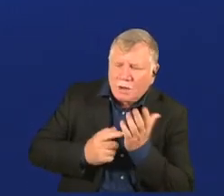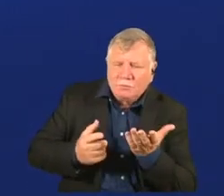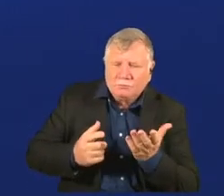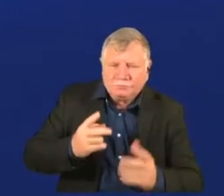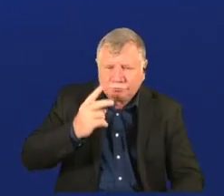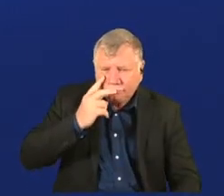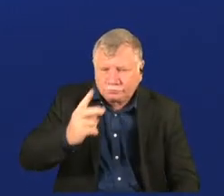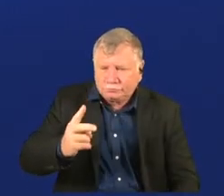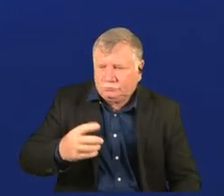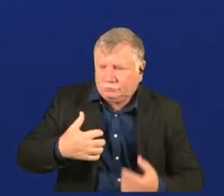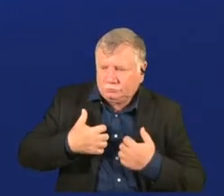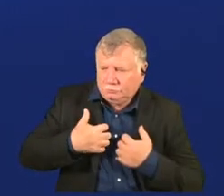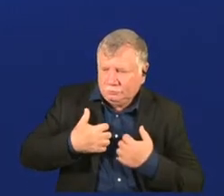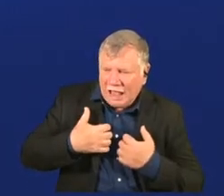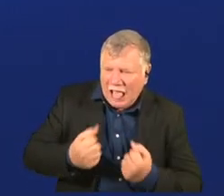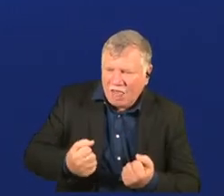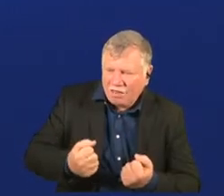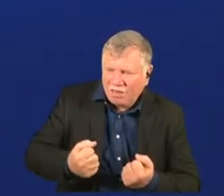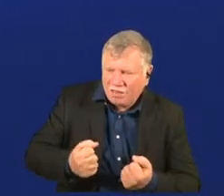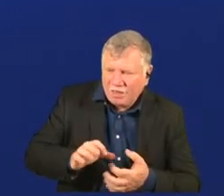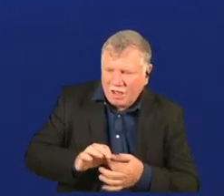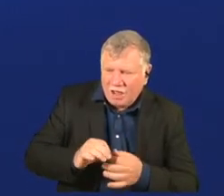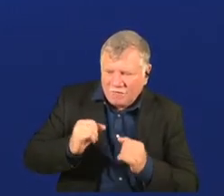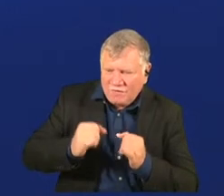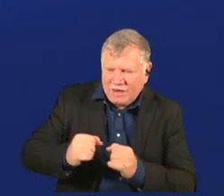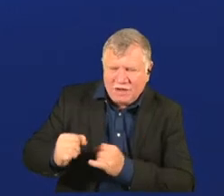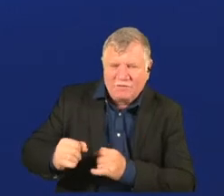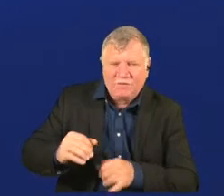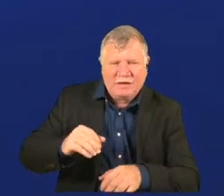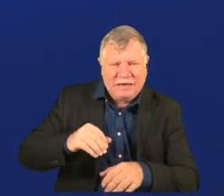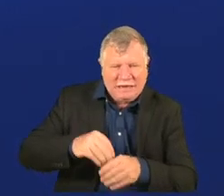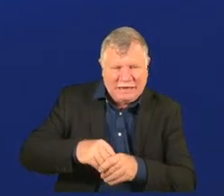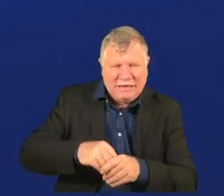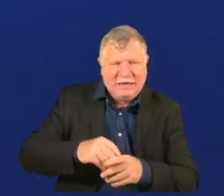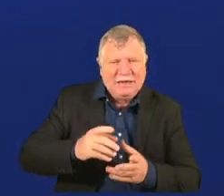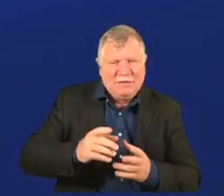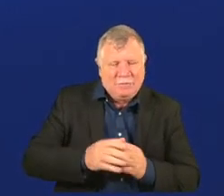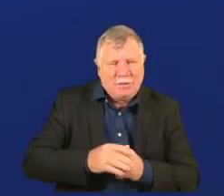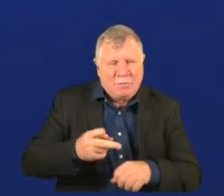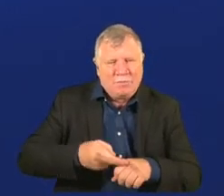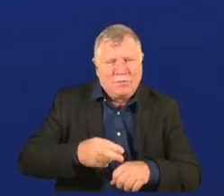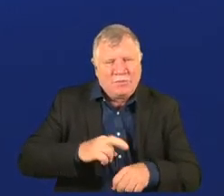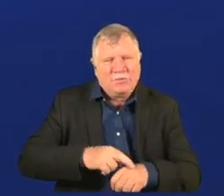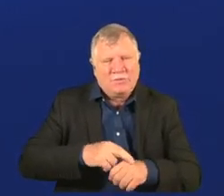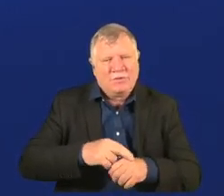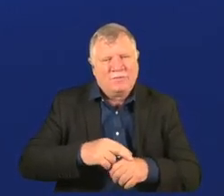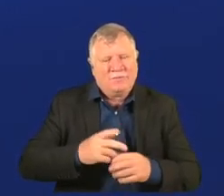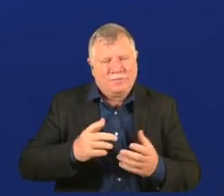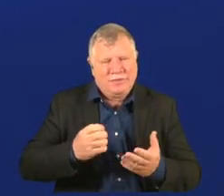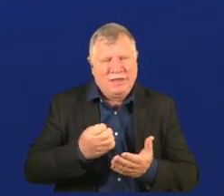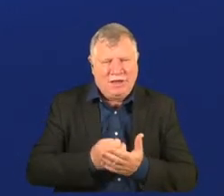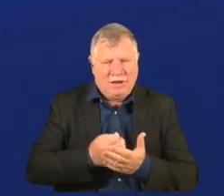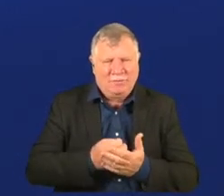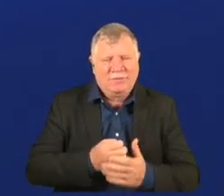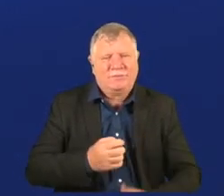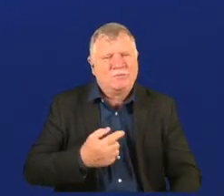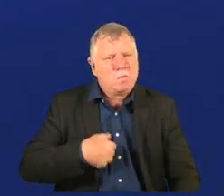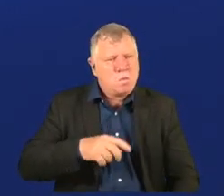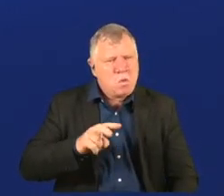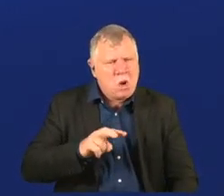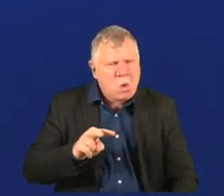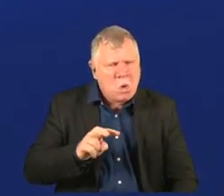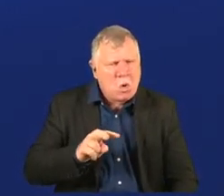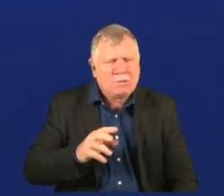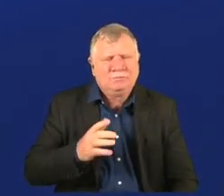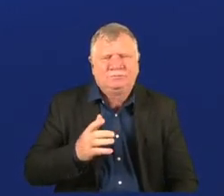We looked at the health status of individuals within the Puerto Rico economy. We looked